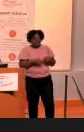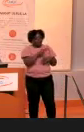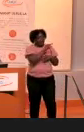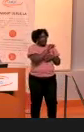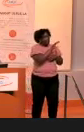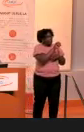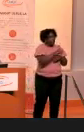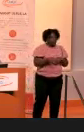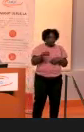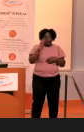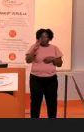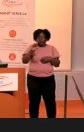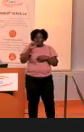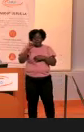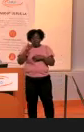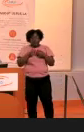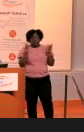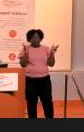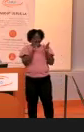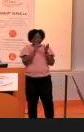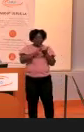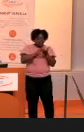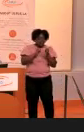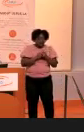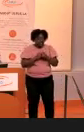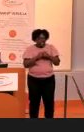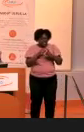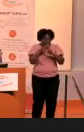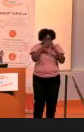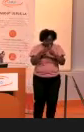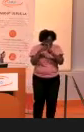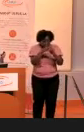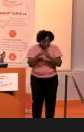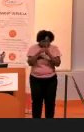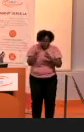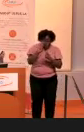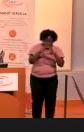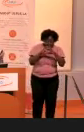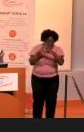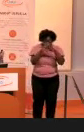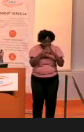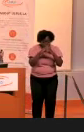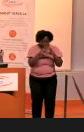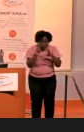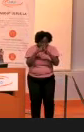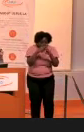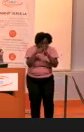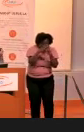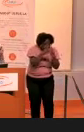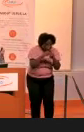mycophenolate and the belimumab, which is targeting B cell activation. These are a couple studies looking